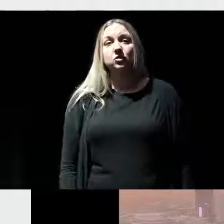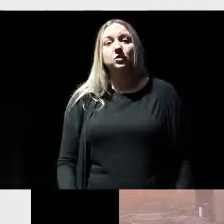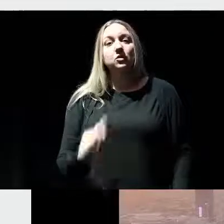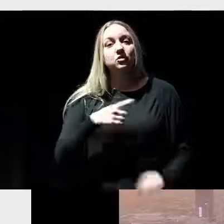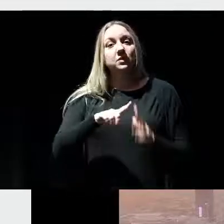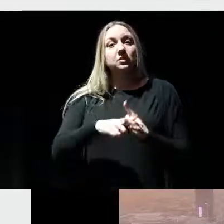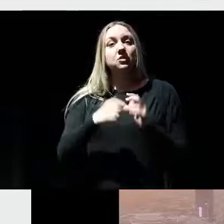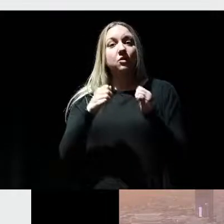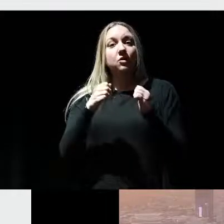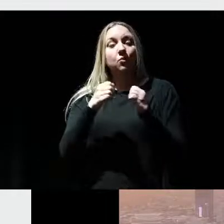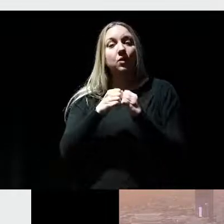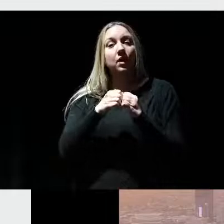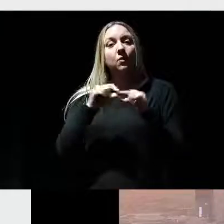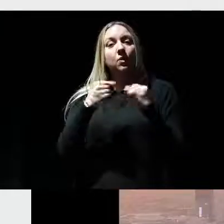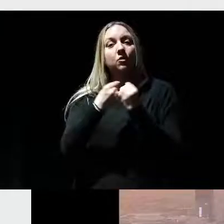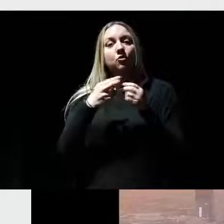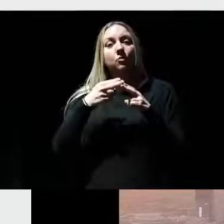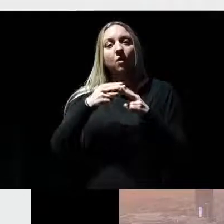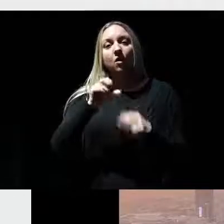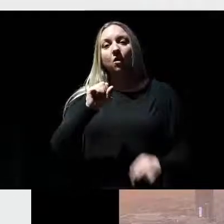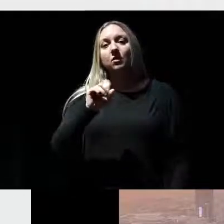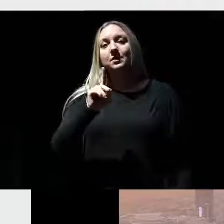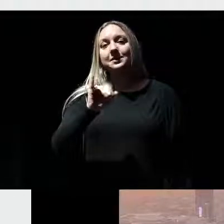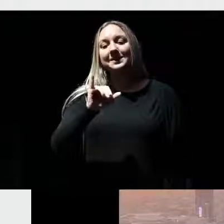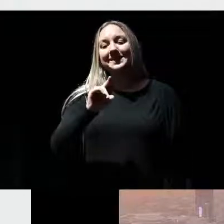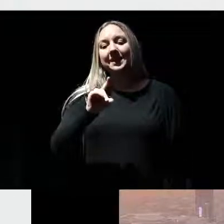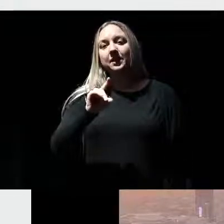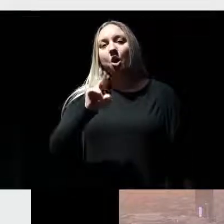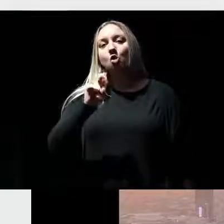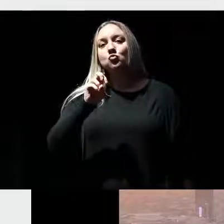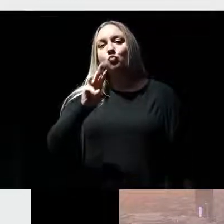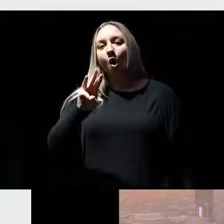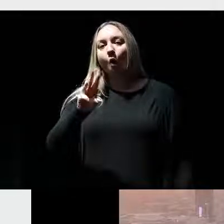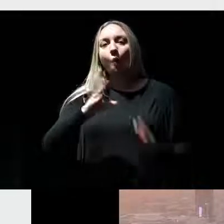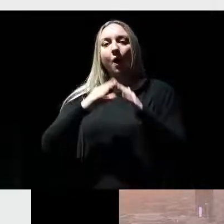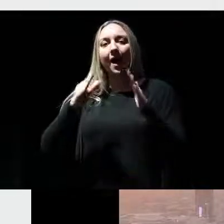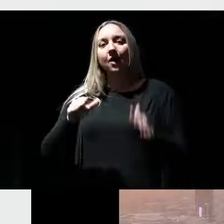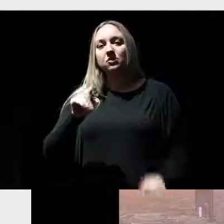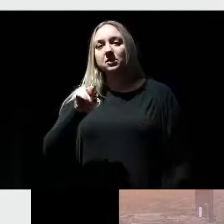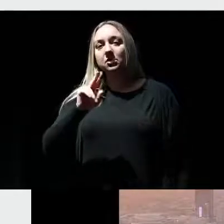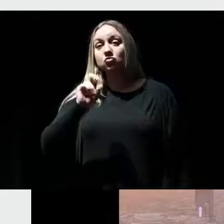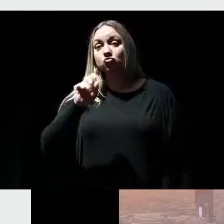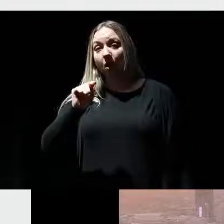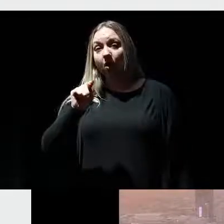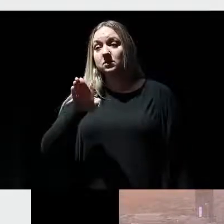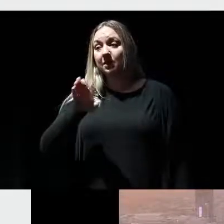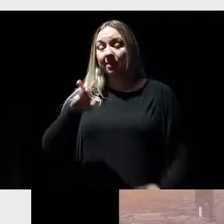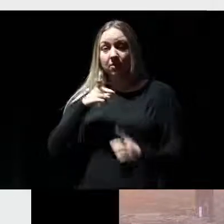group, Skid Row Housing Trust, whose mandate is around